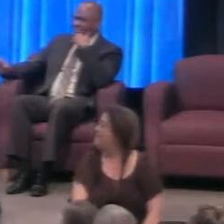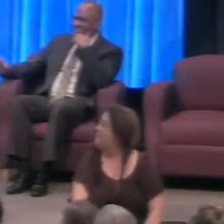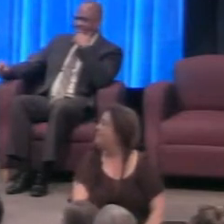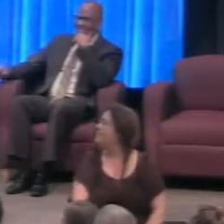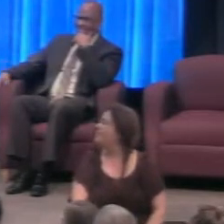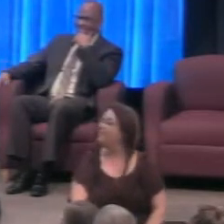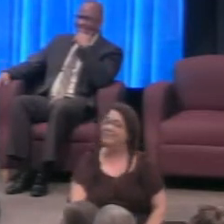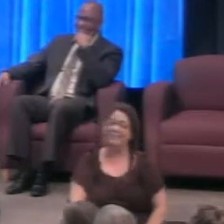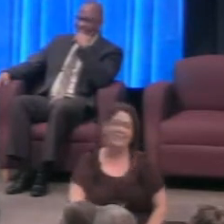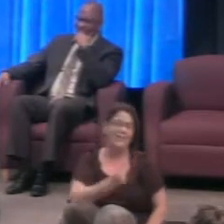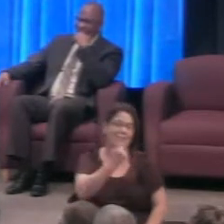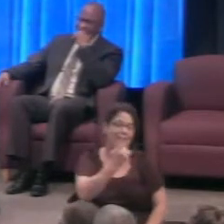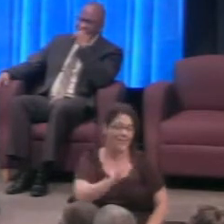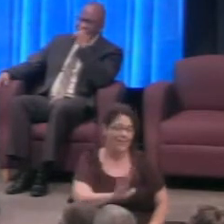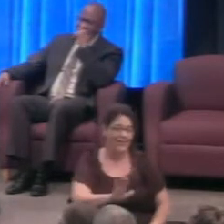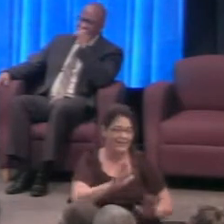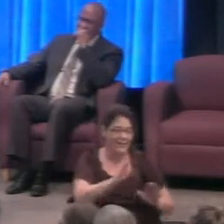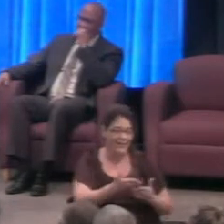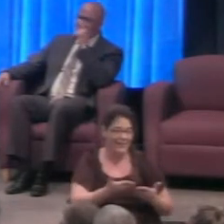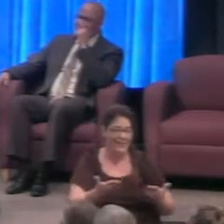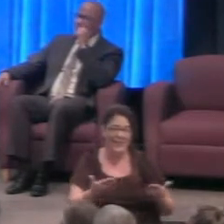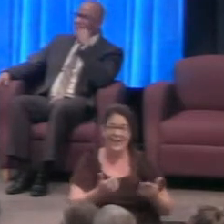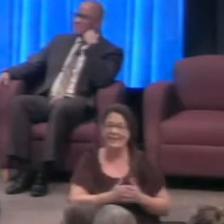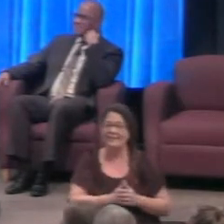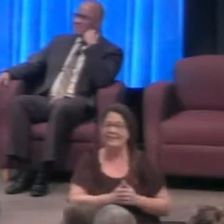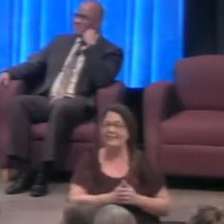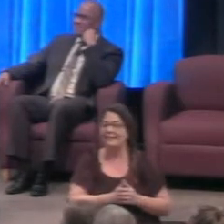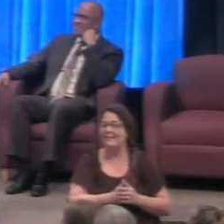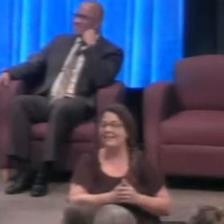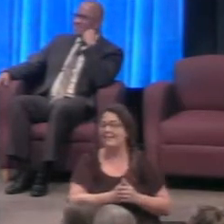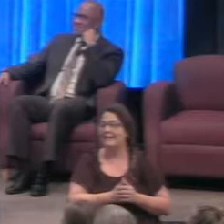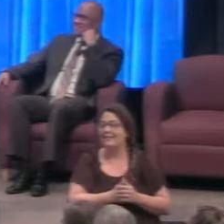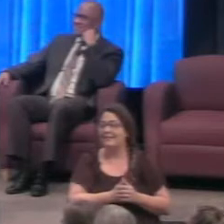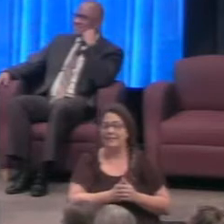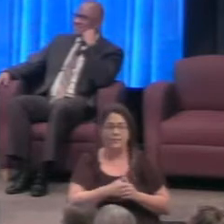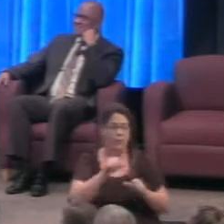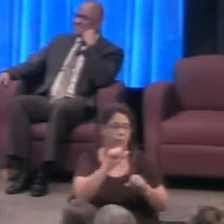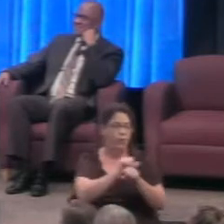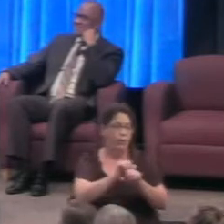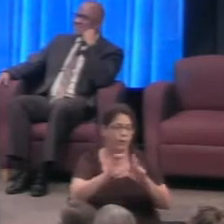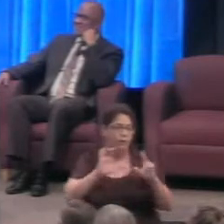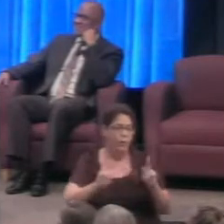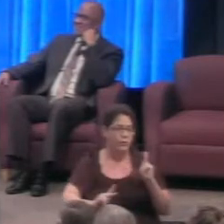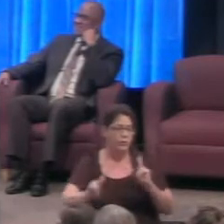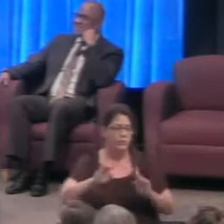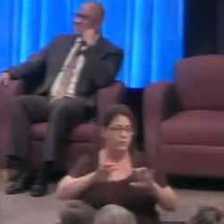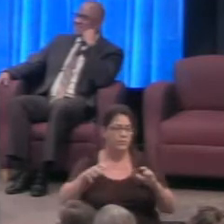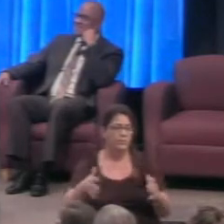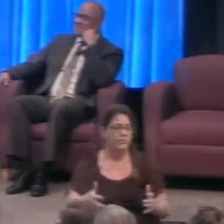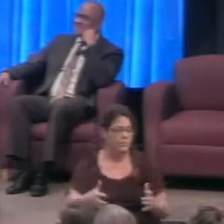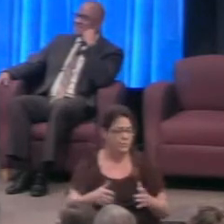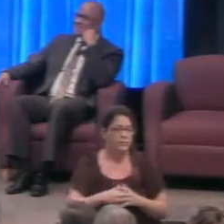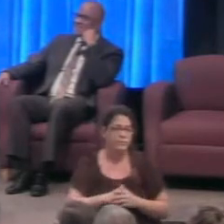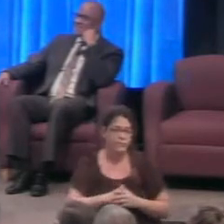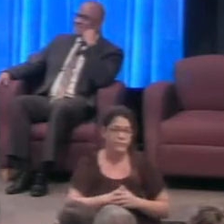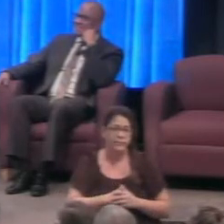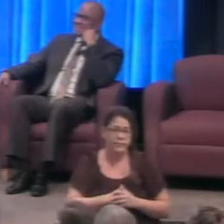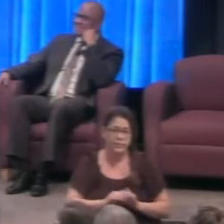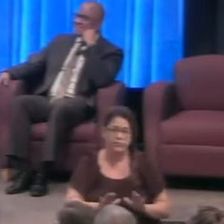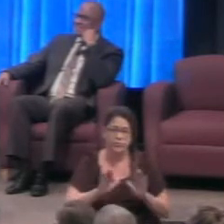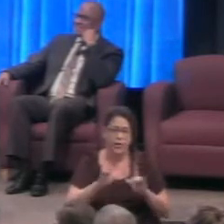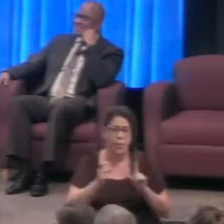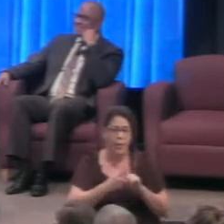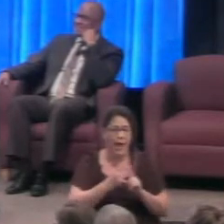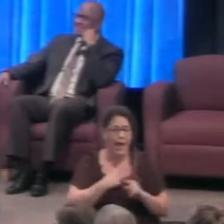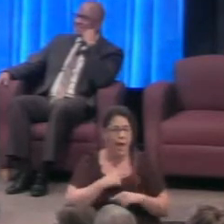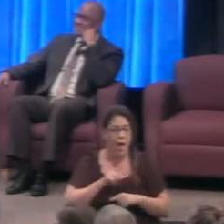one of the great things that I'm gifted with is a tremendous workforce, and I wanted to point out that when I walk around